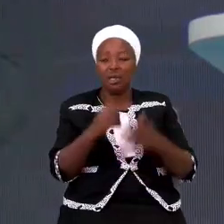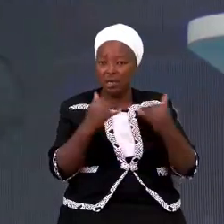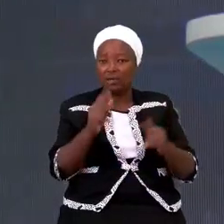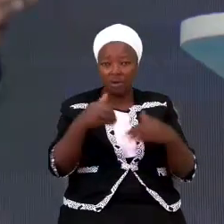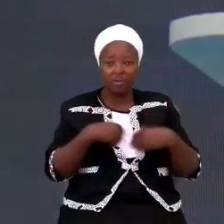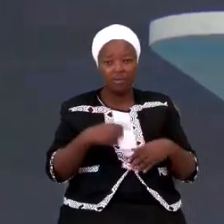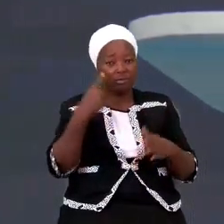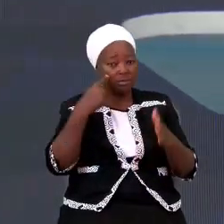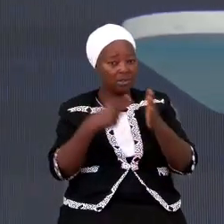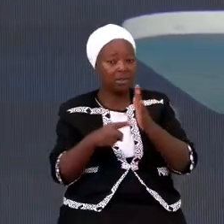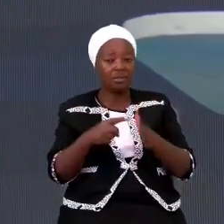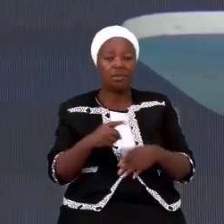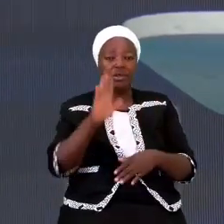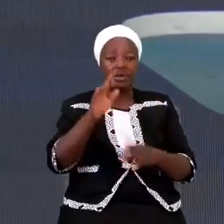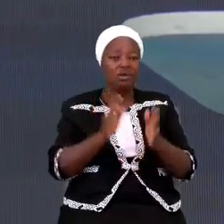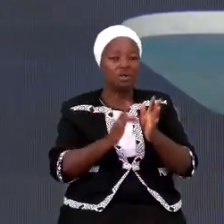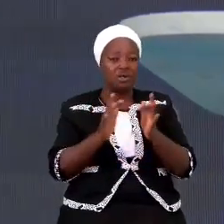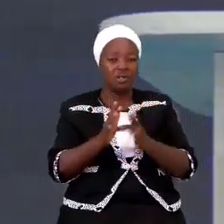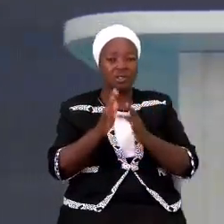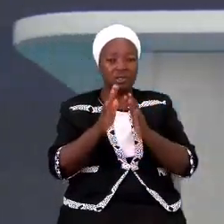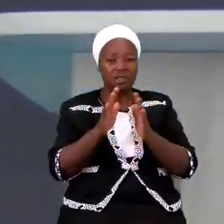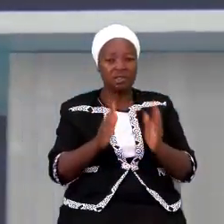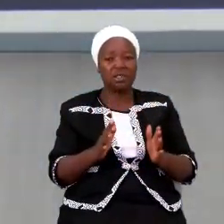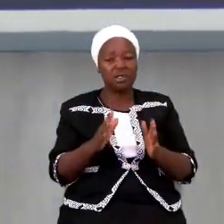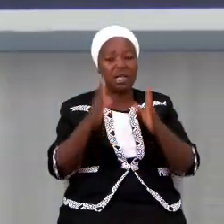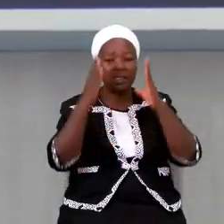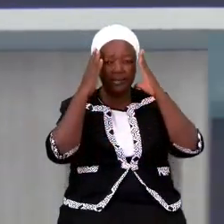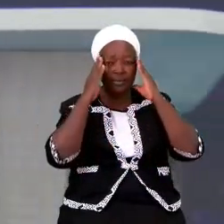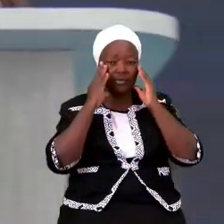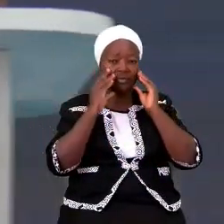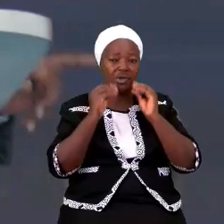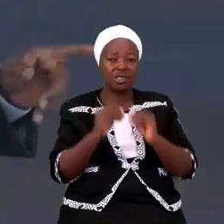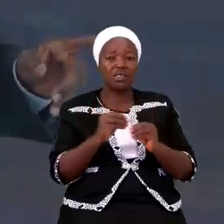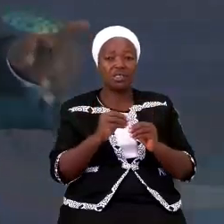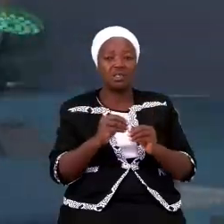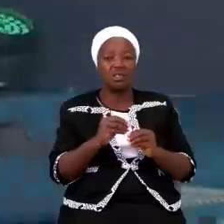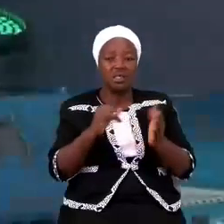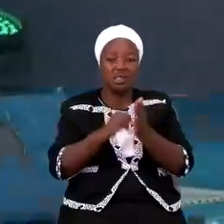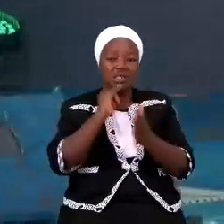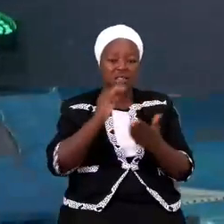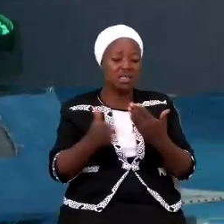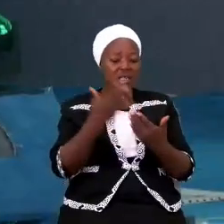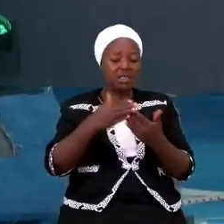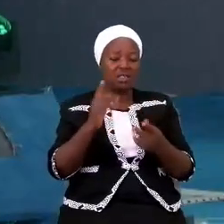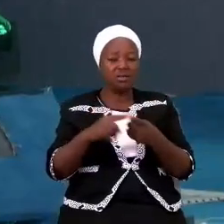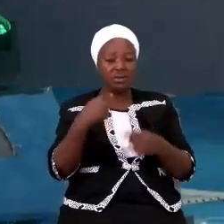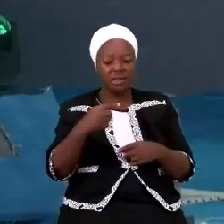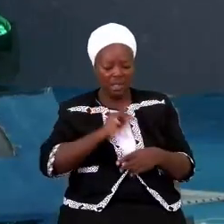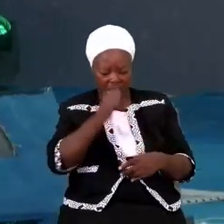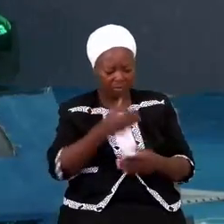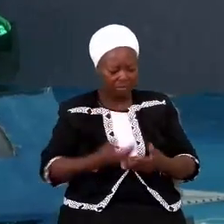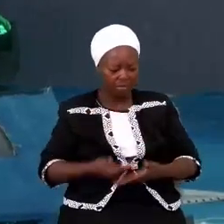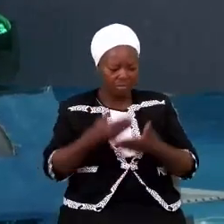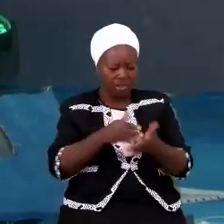to say, I'm saved. Say it another way. Are you free from transgression? Are you